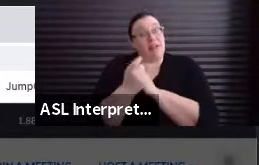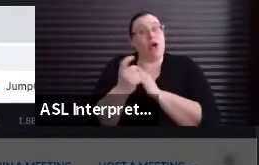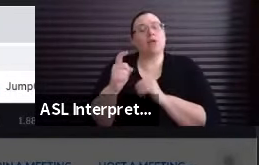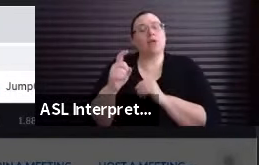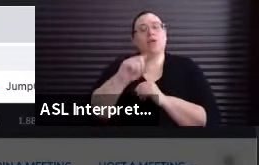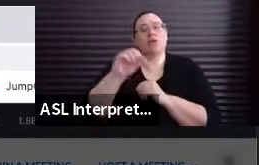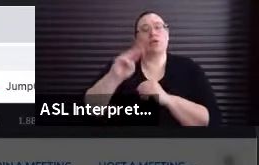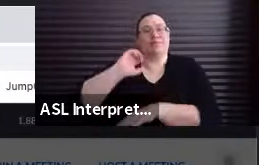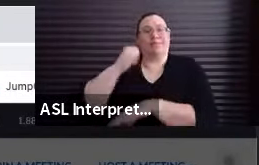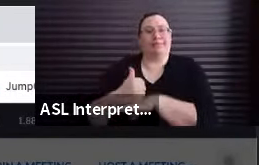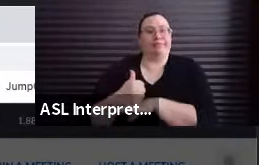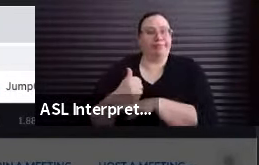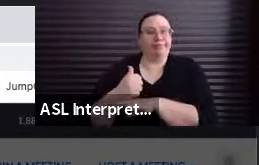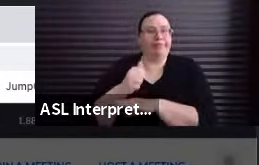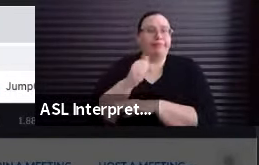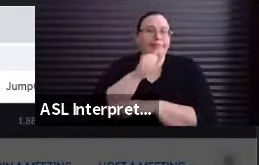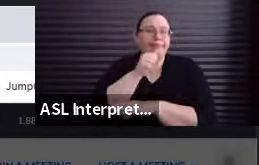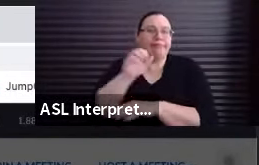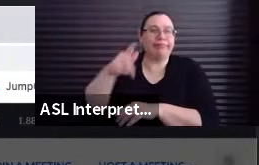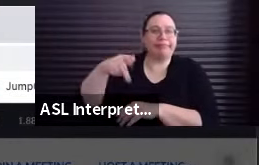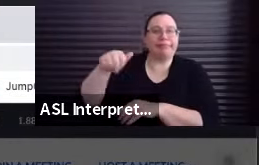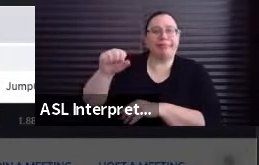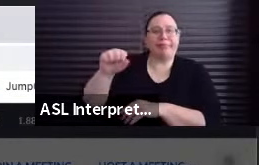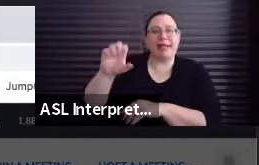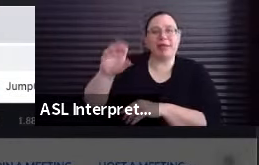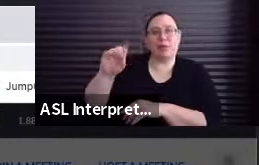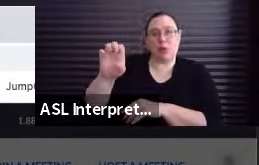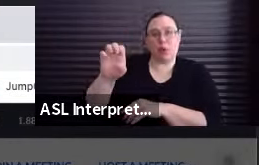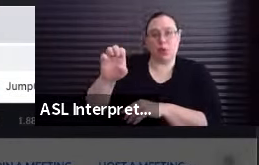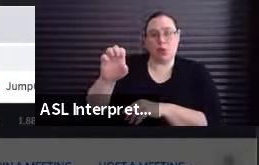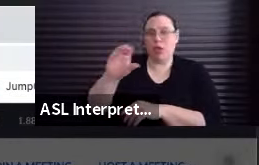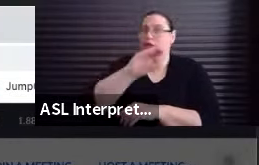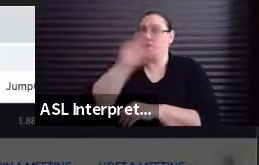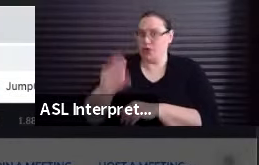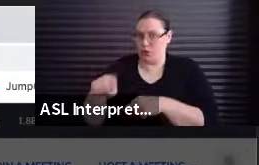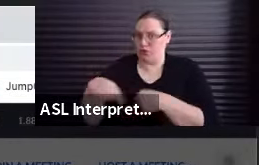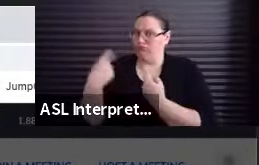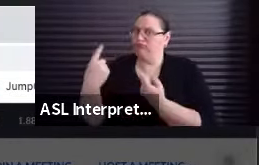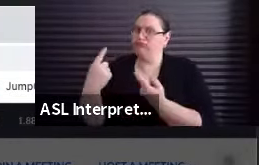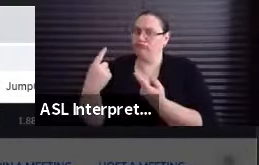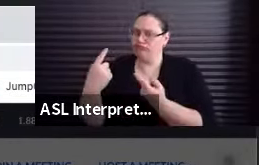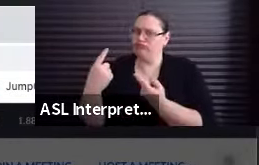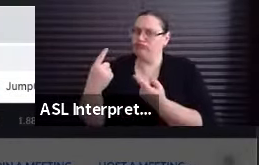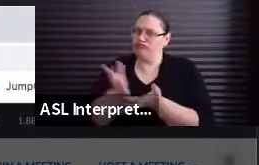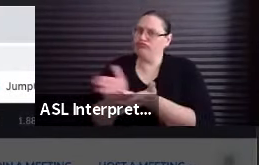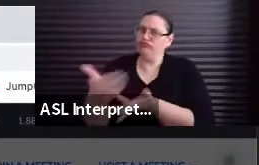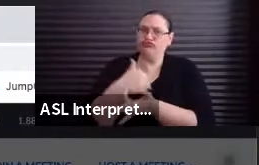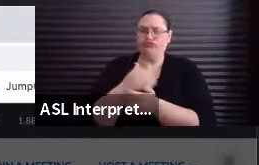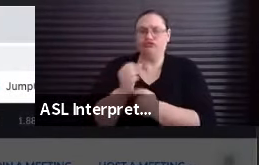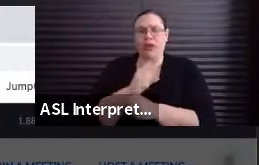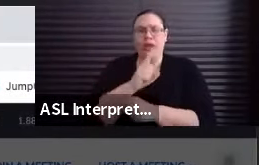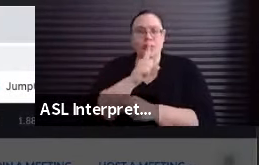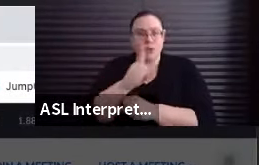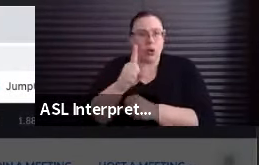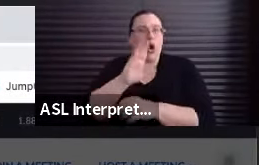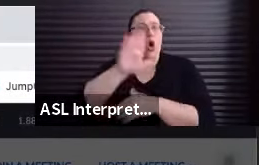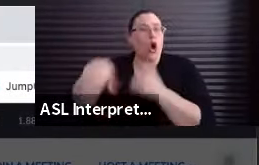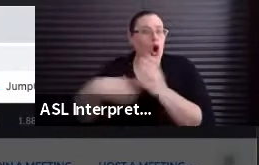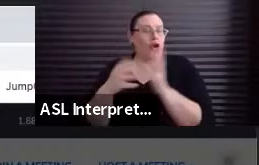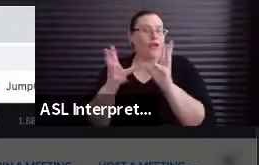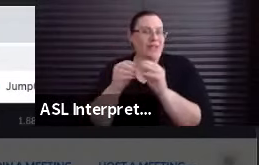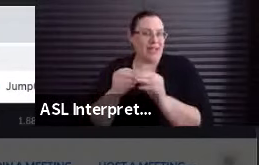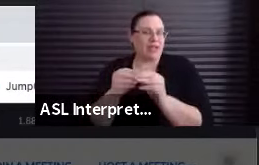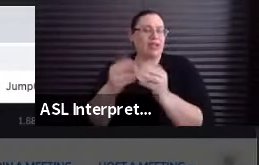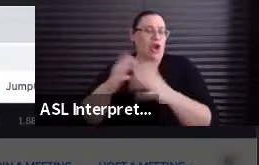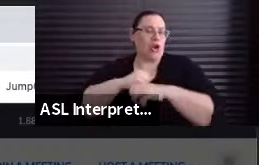set up this meeting with a passcode, and Zoom has been very vigilant about making sure all their sessions are as secure